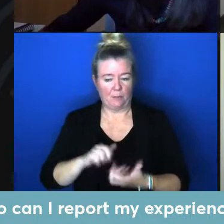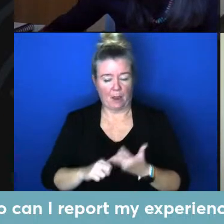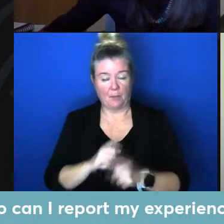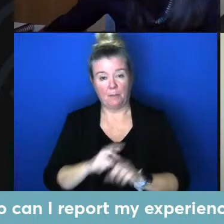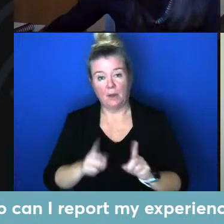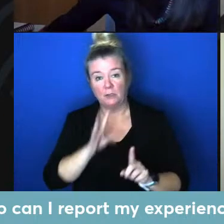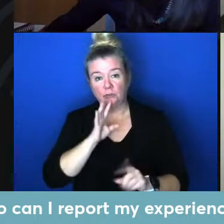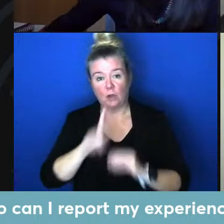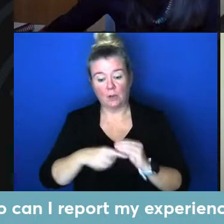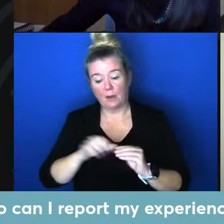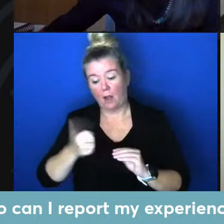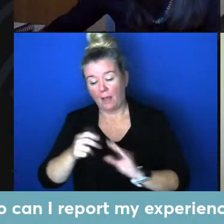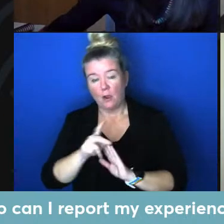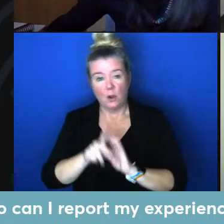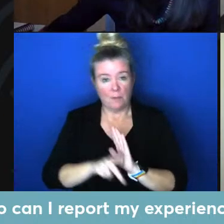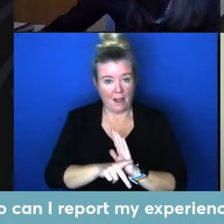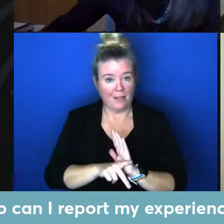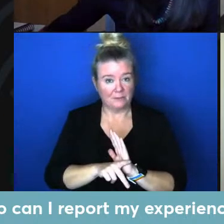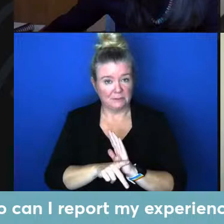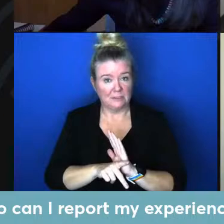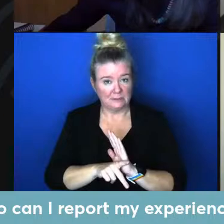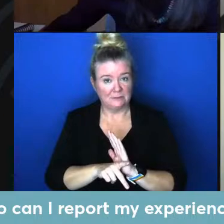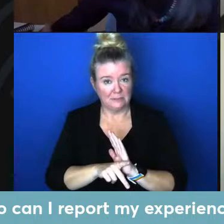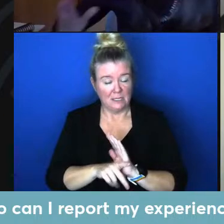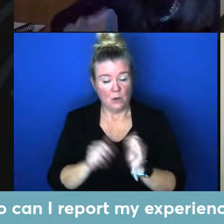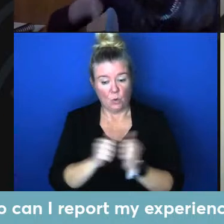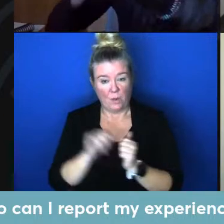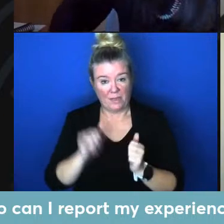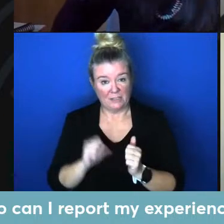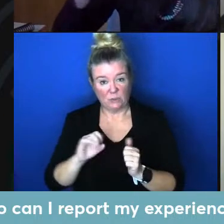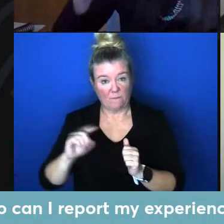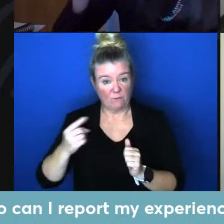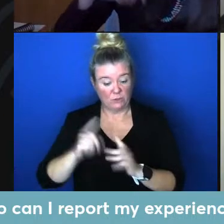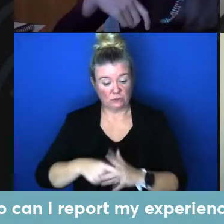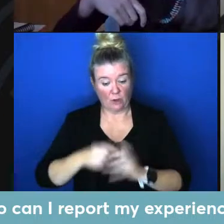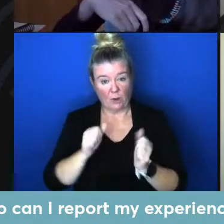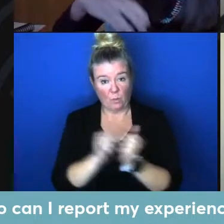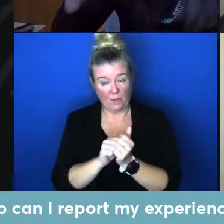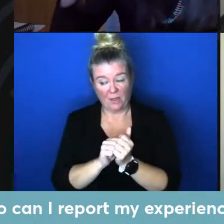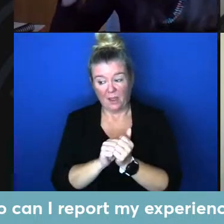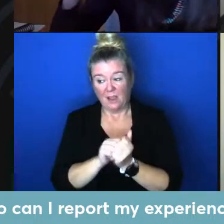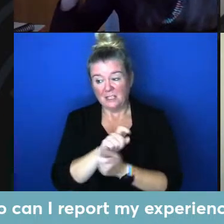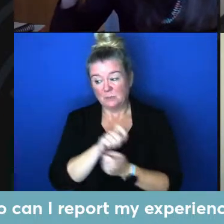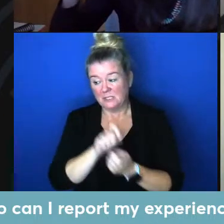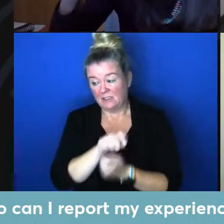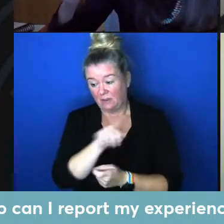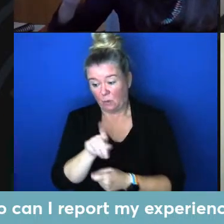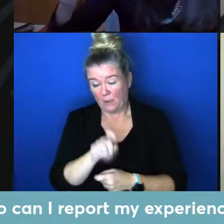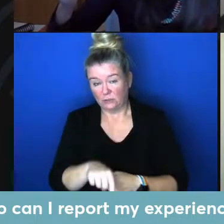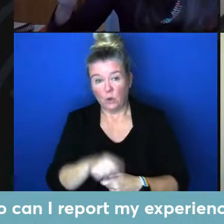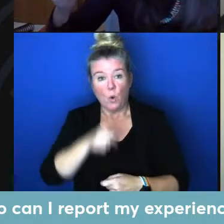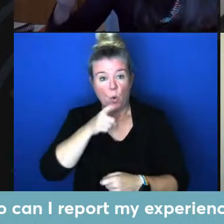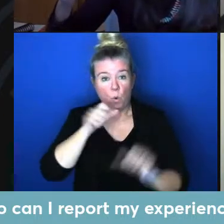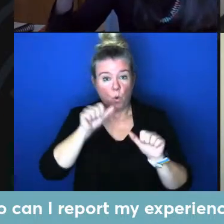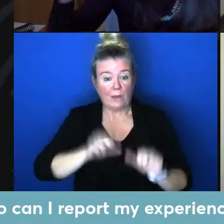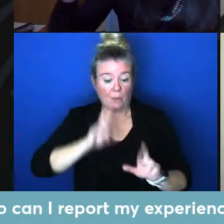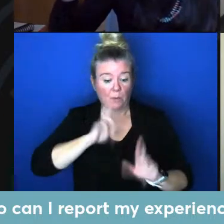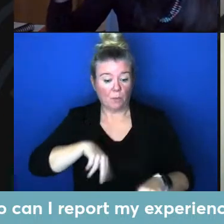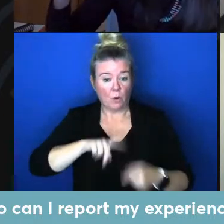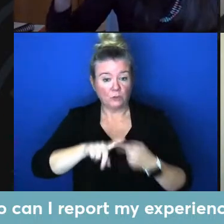other policies in regards to this. So first, starting with the specific question, who can we report this